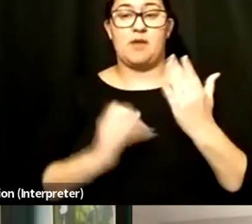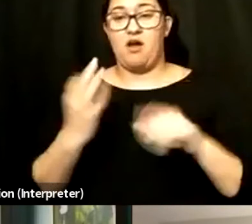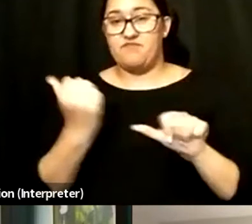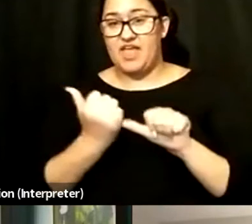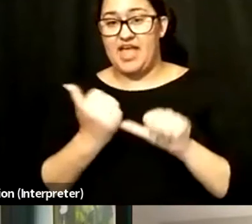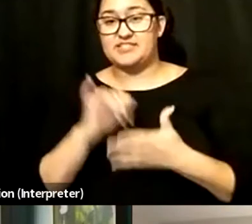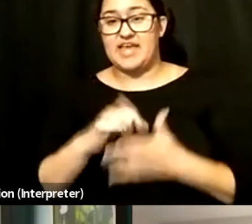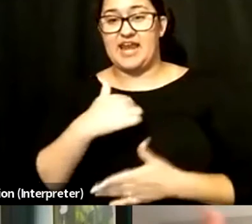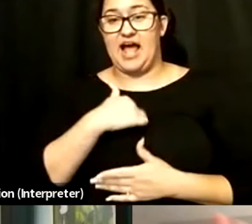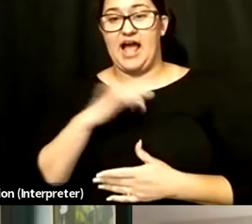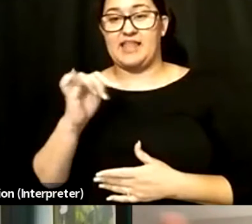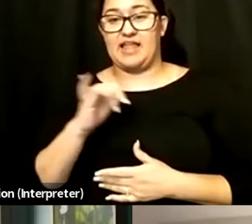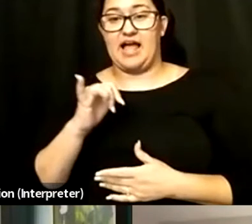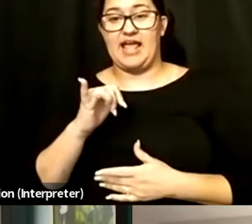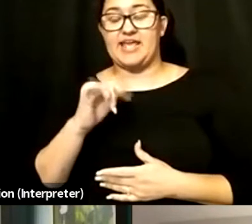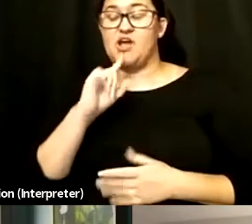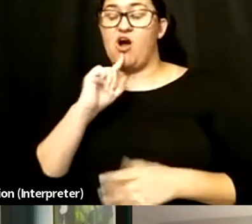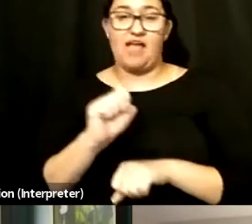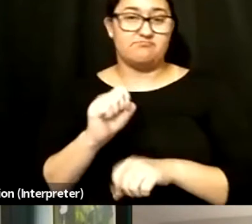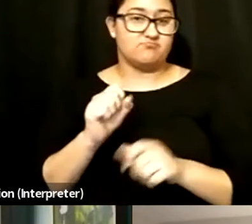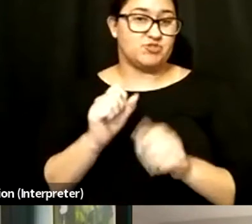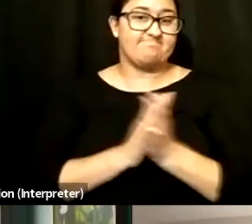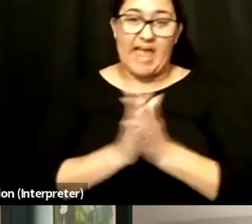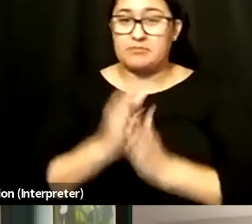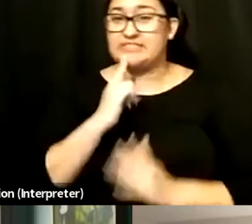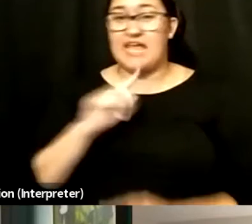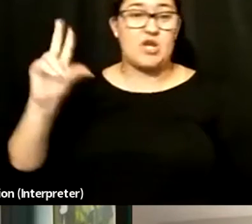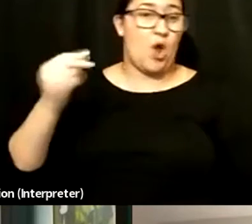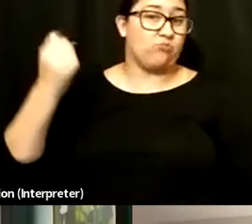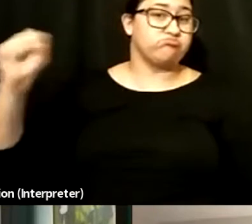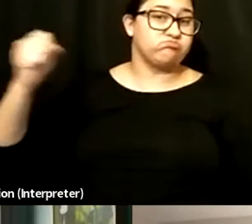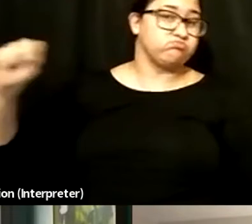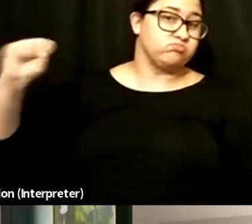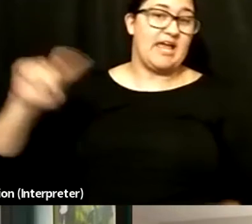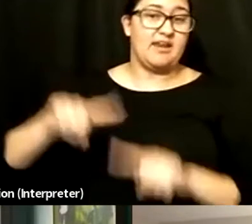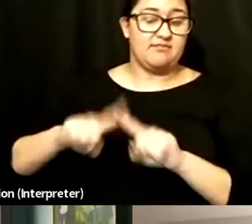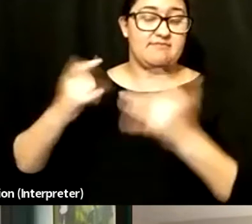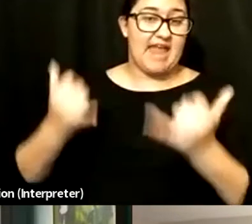I like adamantly did not want to have for the longest time,